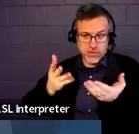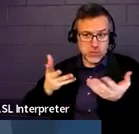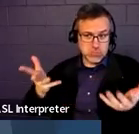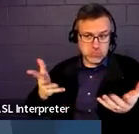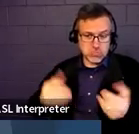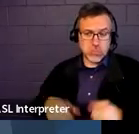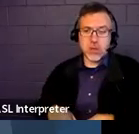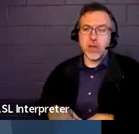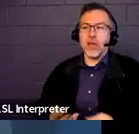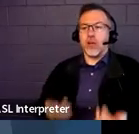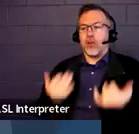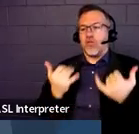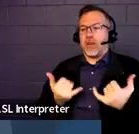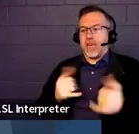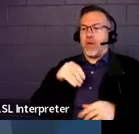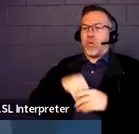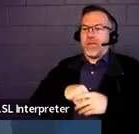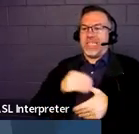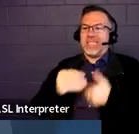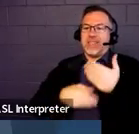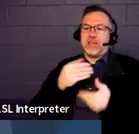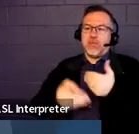that process that waiver